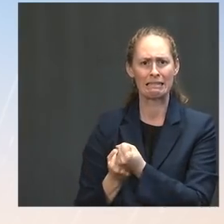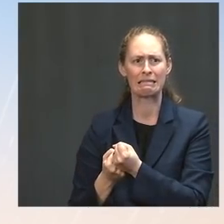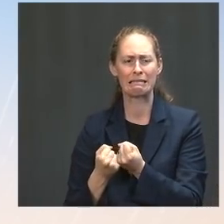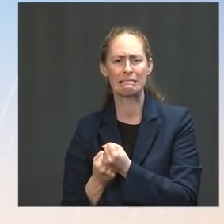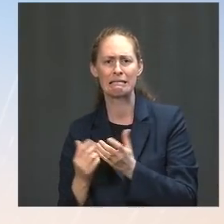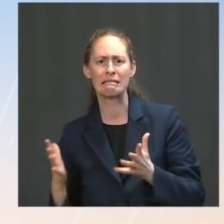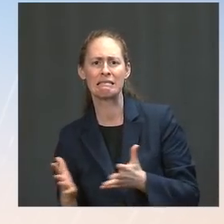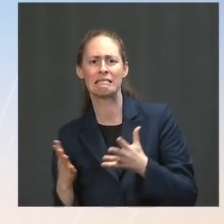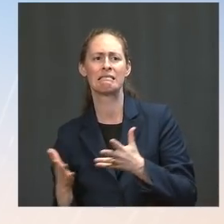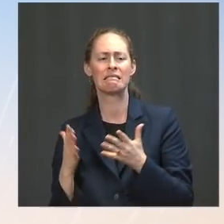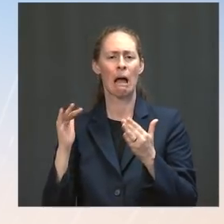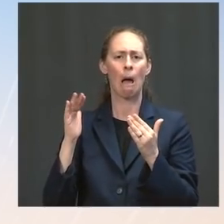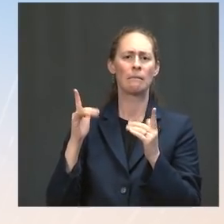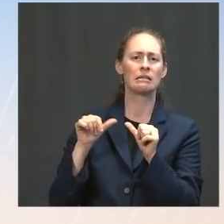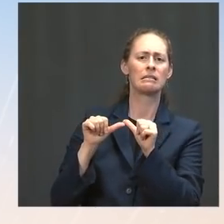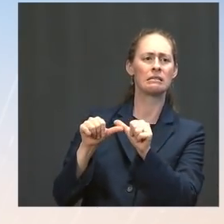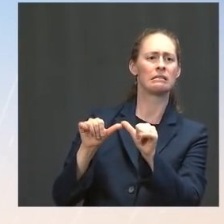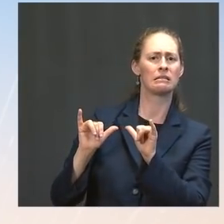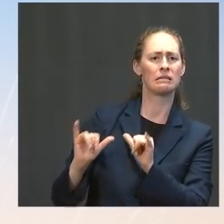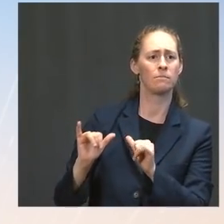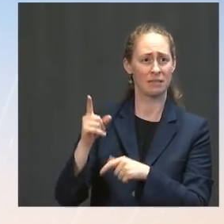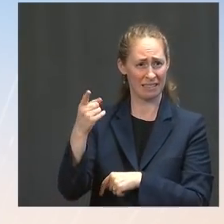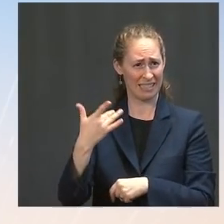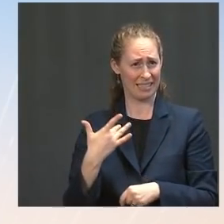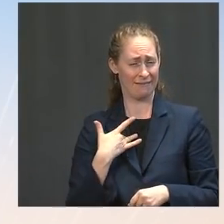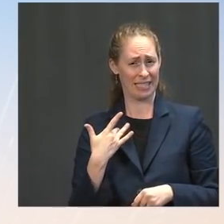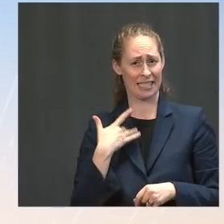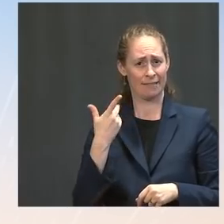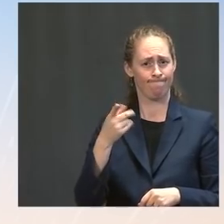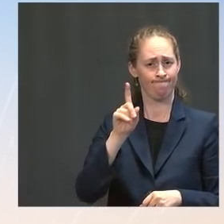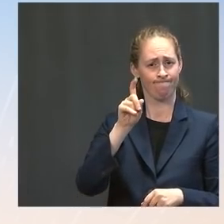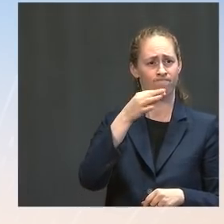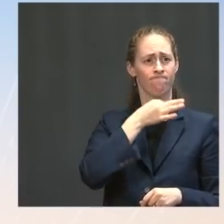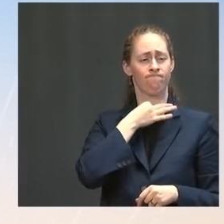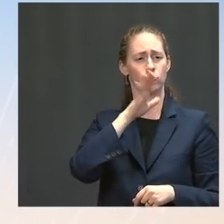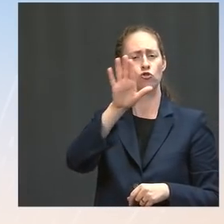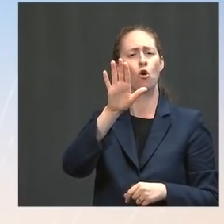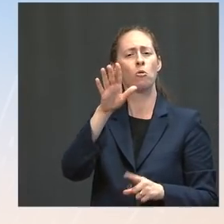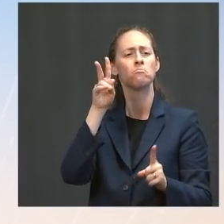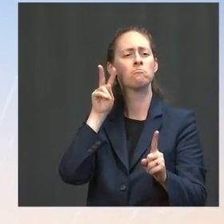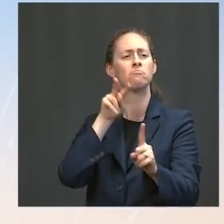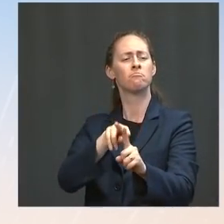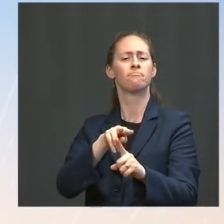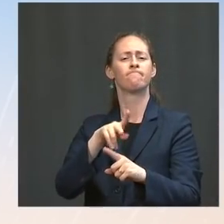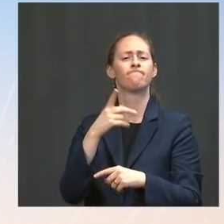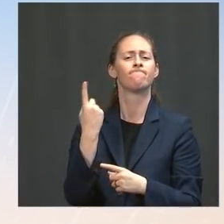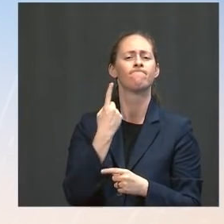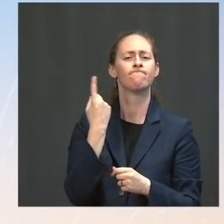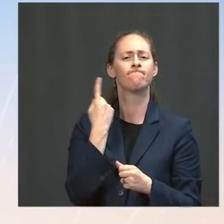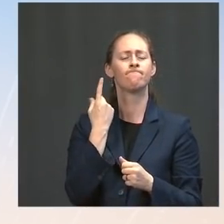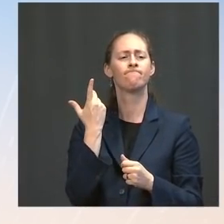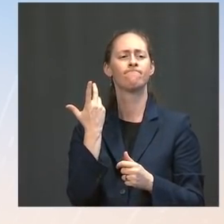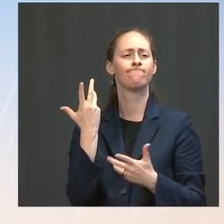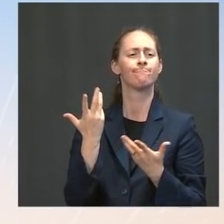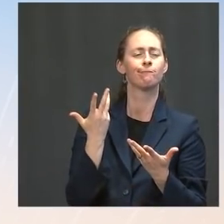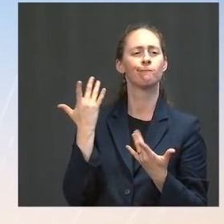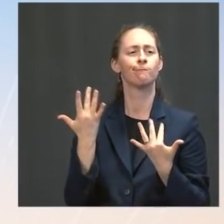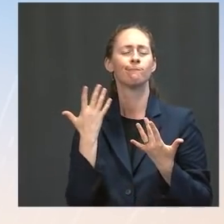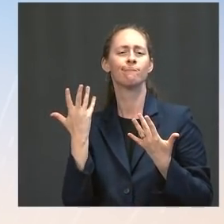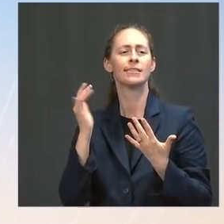in sort of this agreement between the Speaker's office and the group of Democrats that were threatening to hold up the larger reconciliation